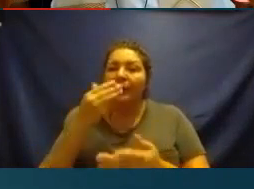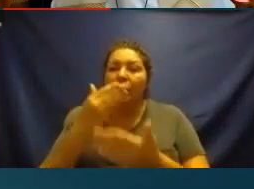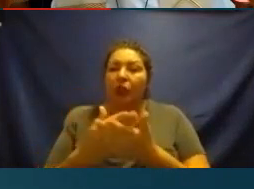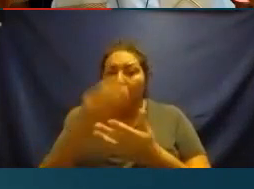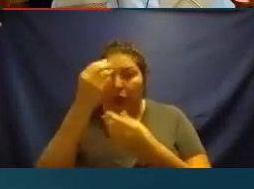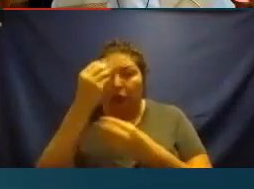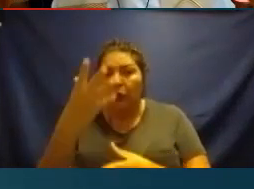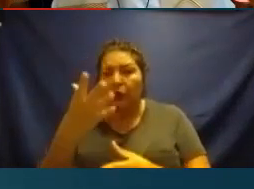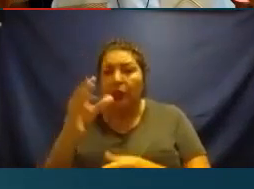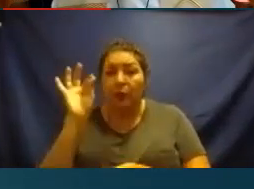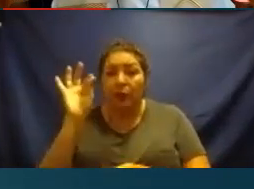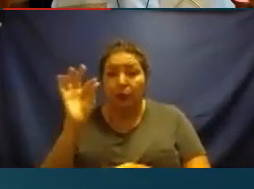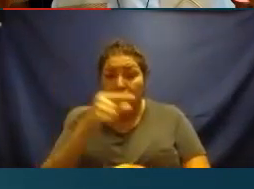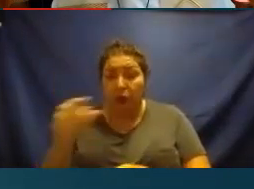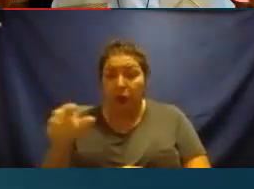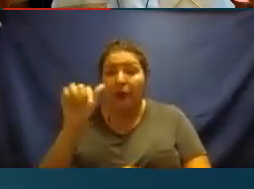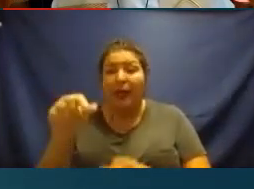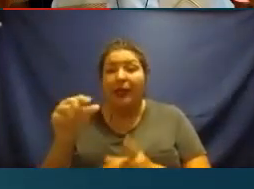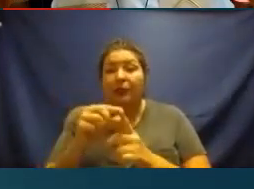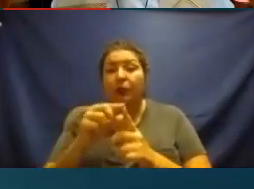This is the word of the Lord.